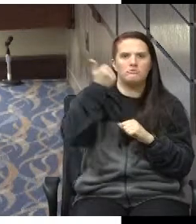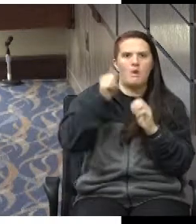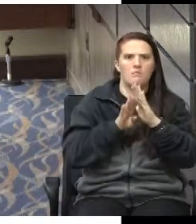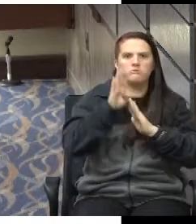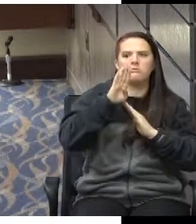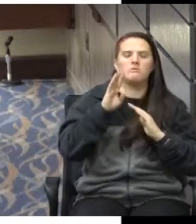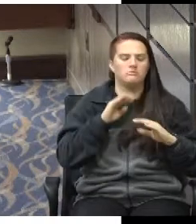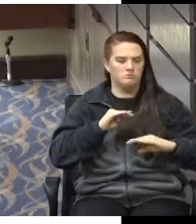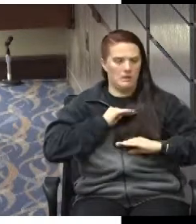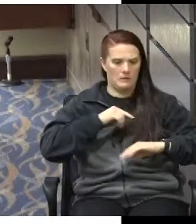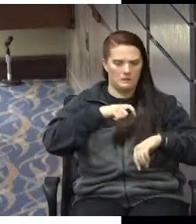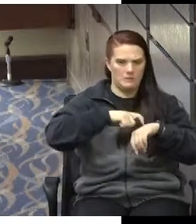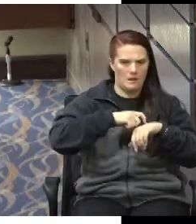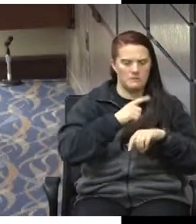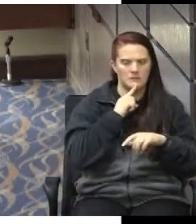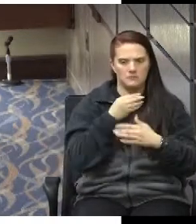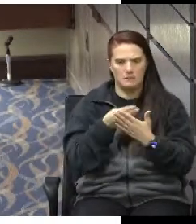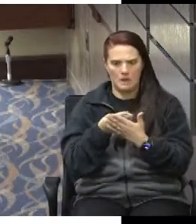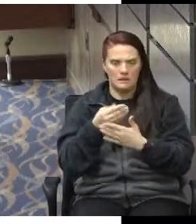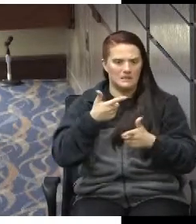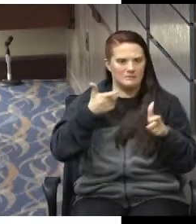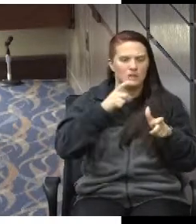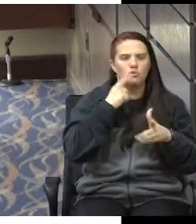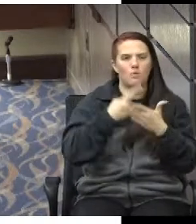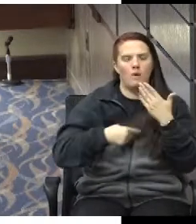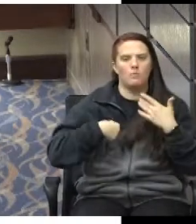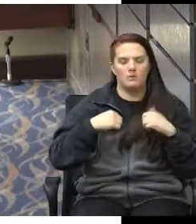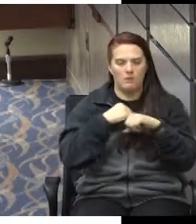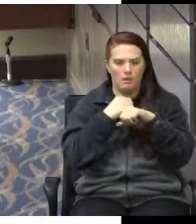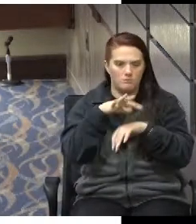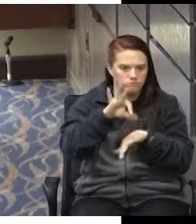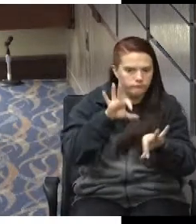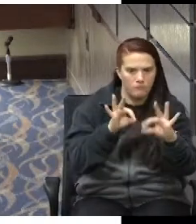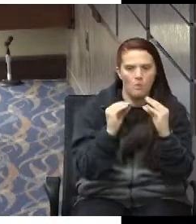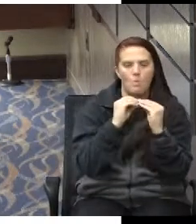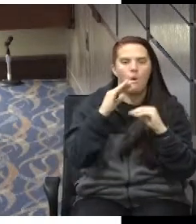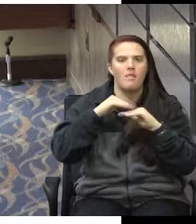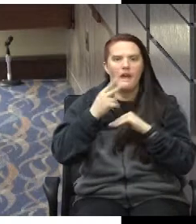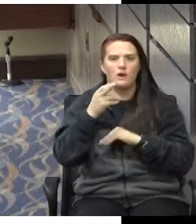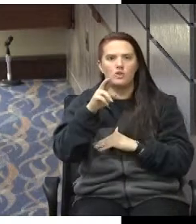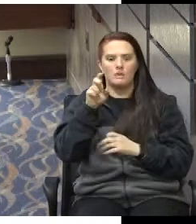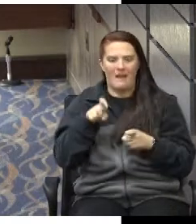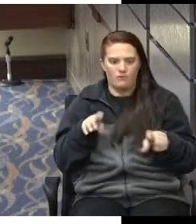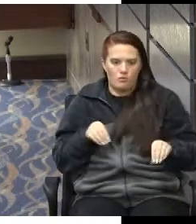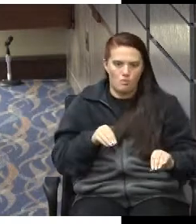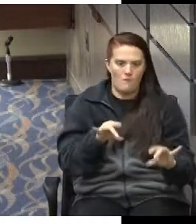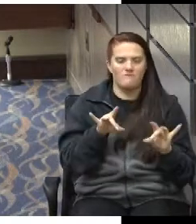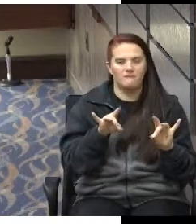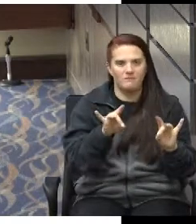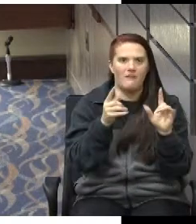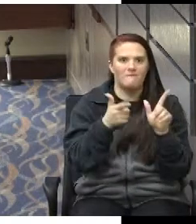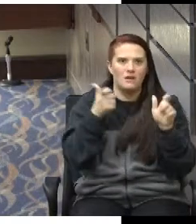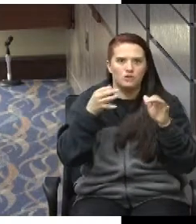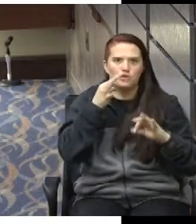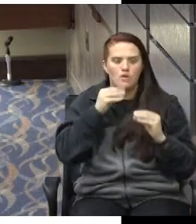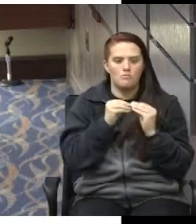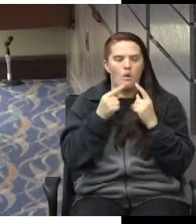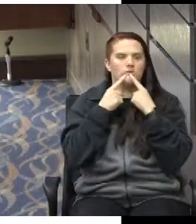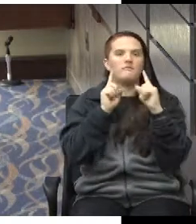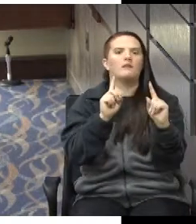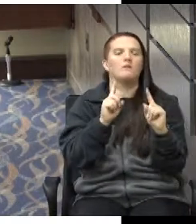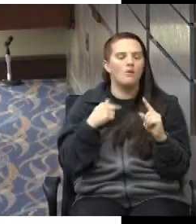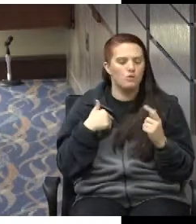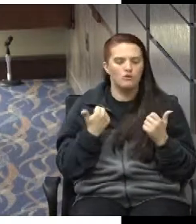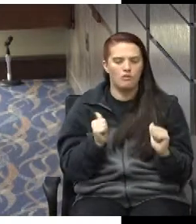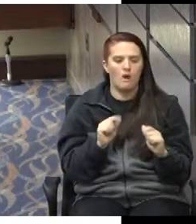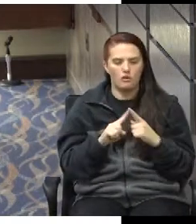that you're meeting time is money, and speed is really what we're finding more and more, that HR departments have to move faster, sooner, and more effectively. And so we're going